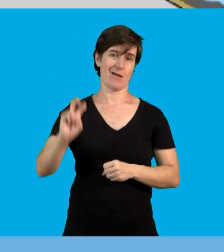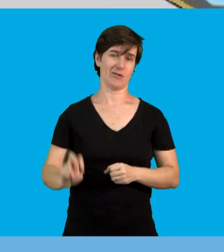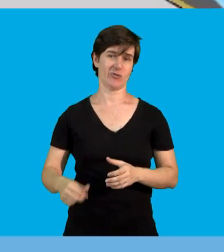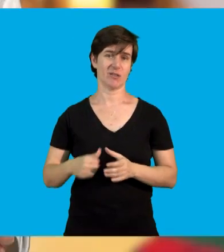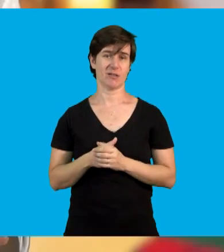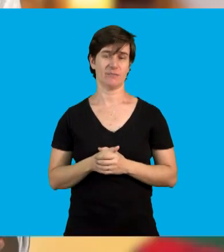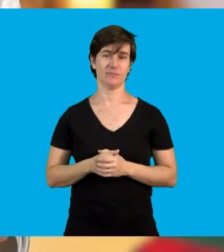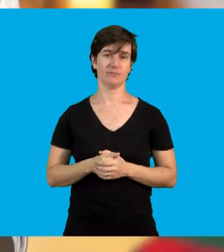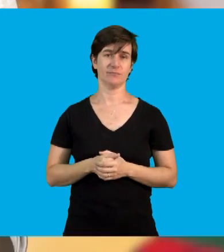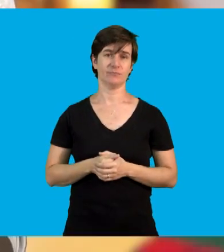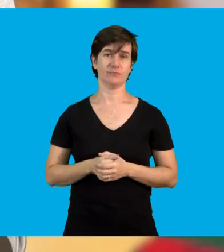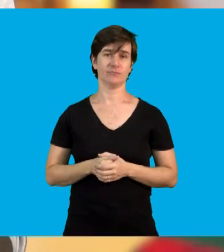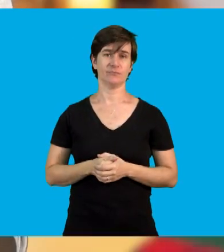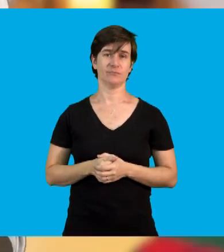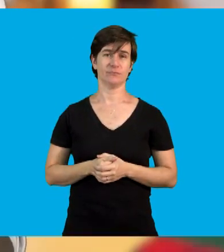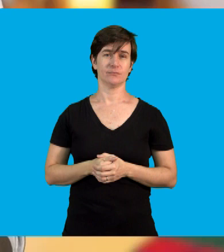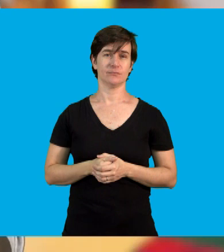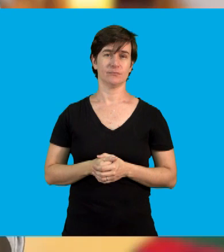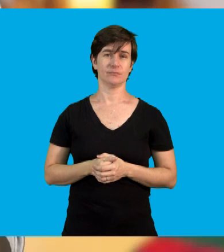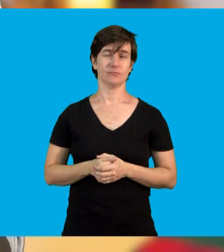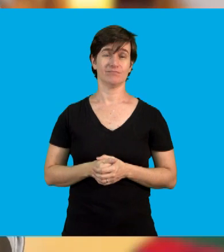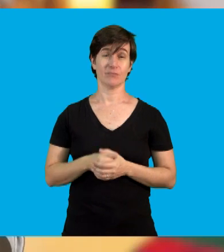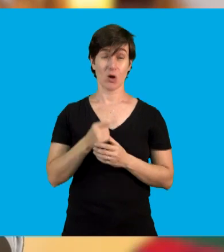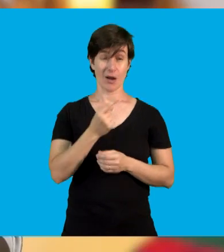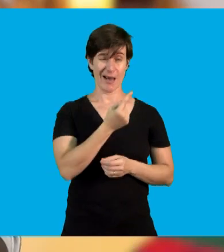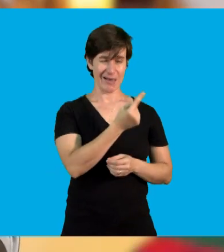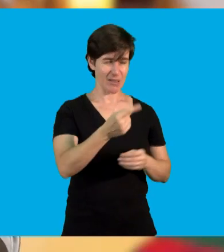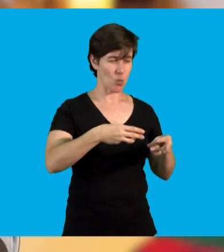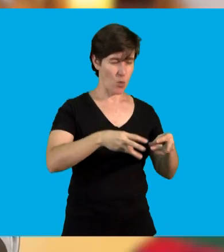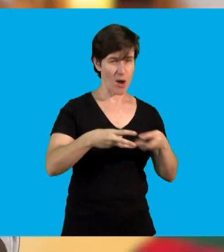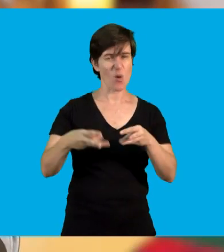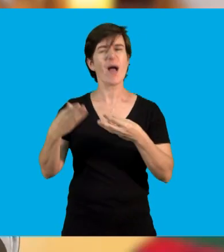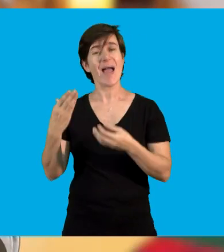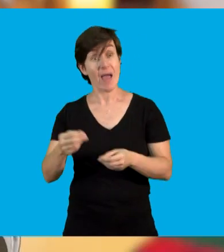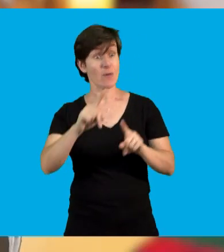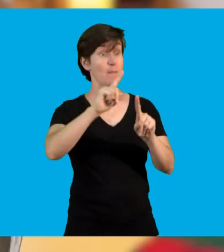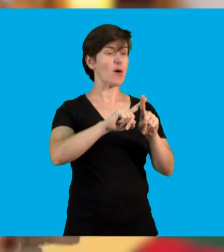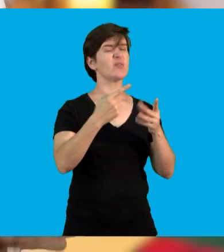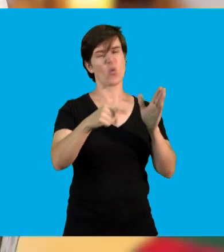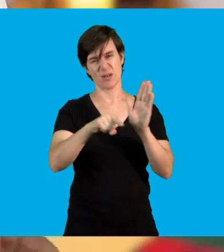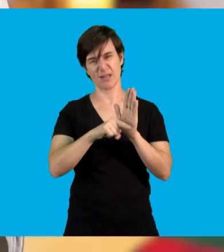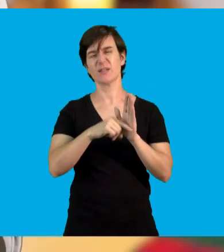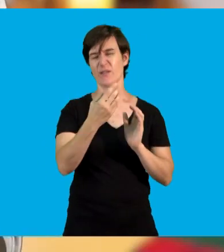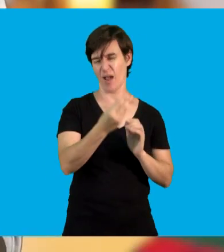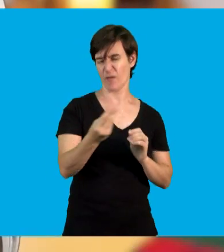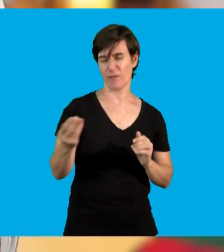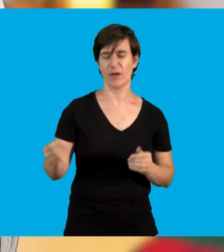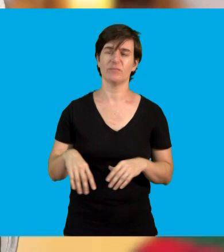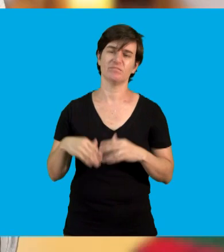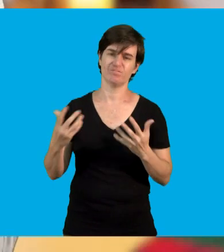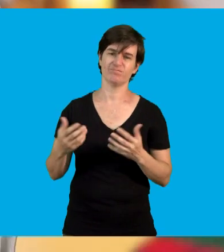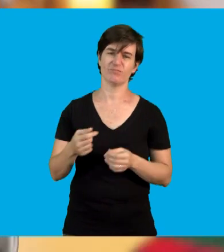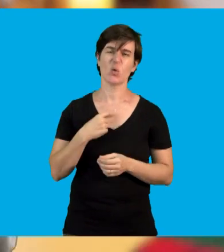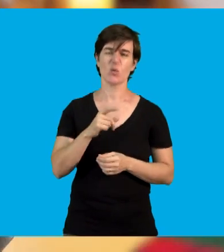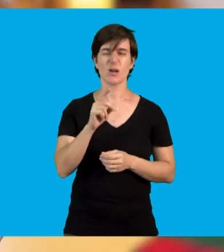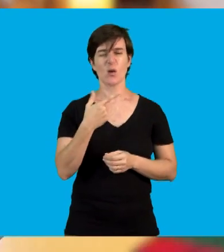now, each of those ways that we can use to generate electricity has both the advantages and the disadvantages. So let's start